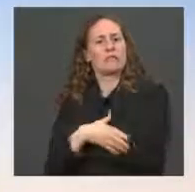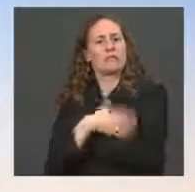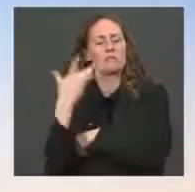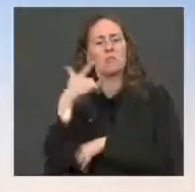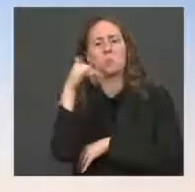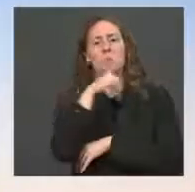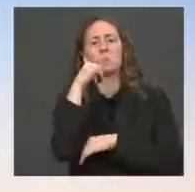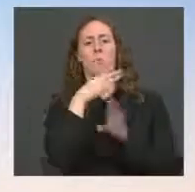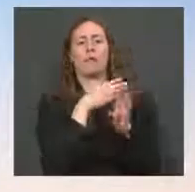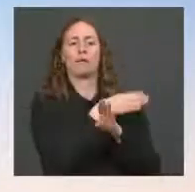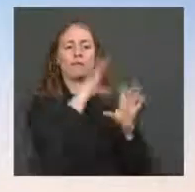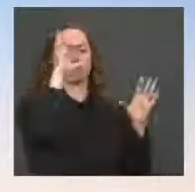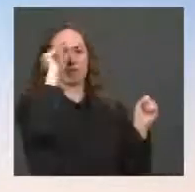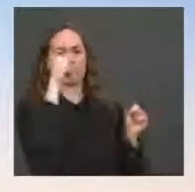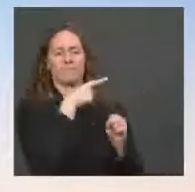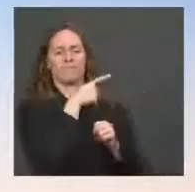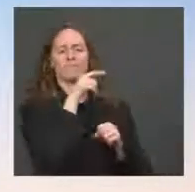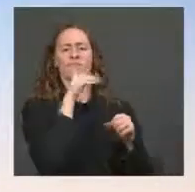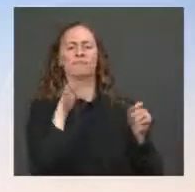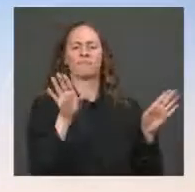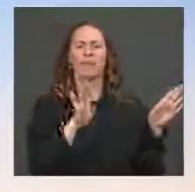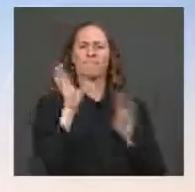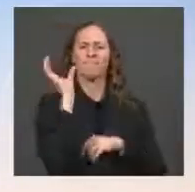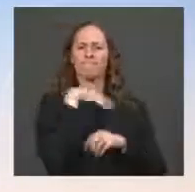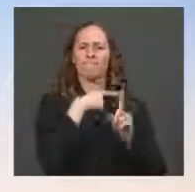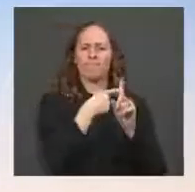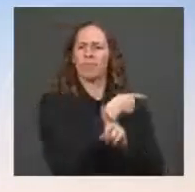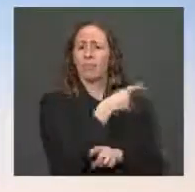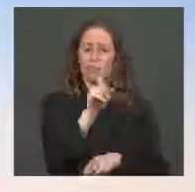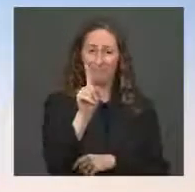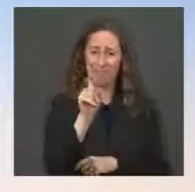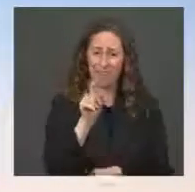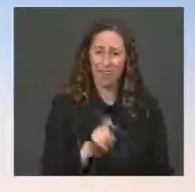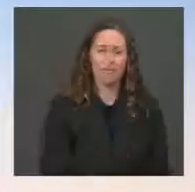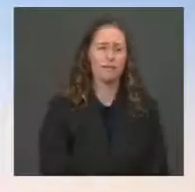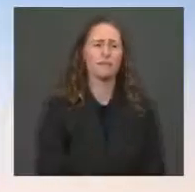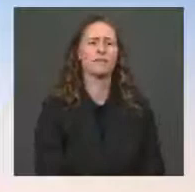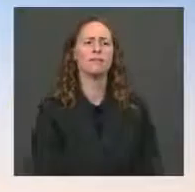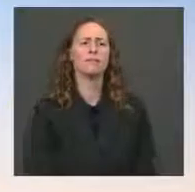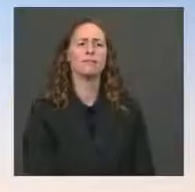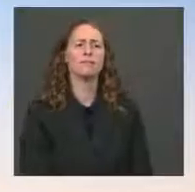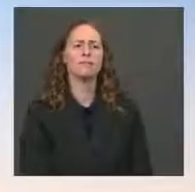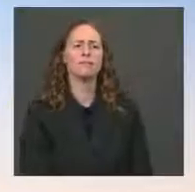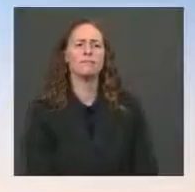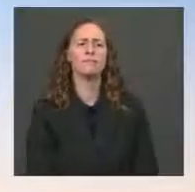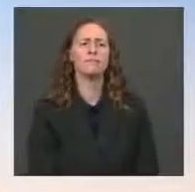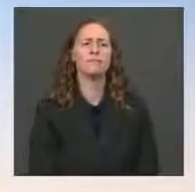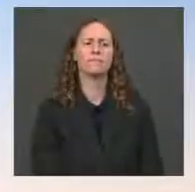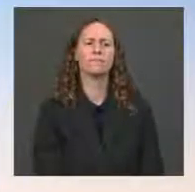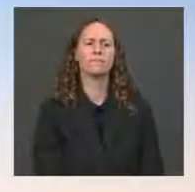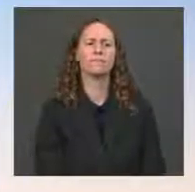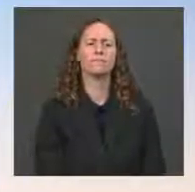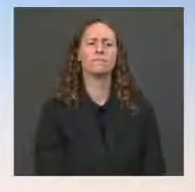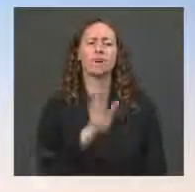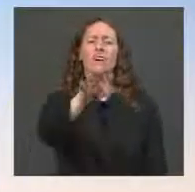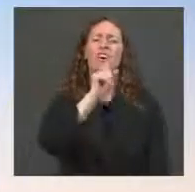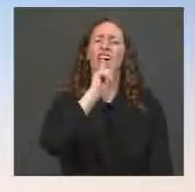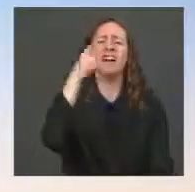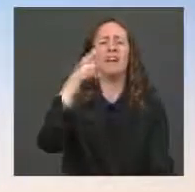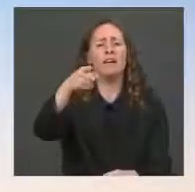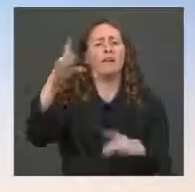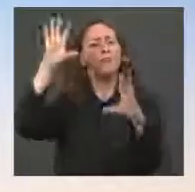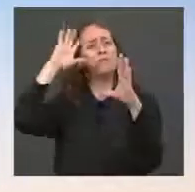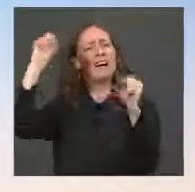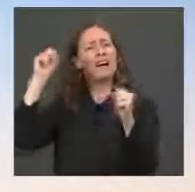of every chairman of the Joint Chiefs to follow constitutional orders to prevent unlawful military action. That's what the president believes. But it's